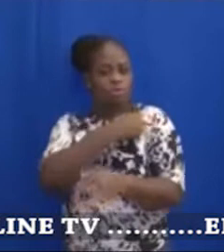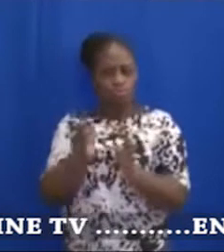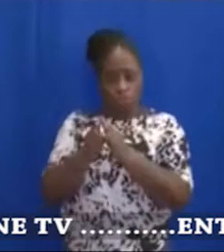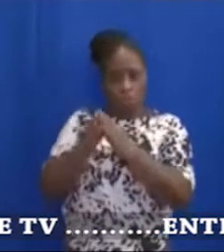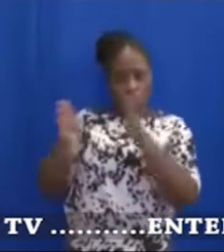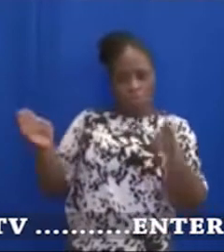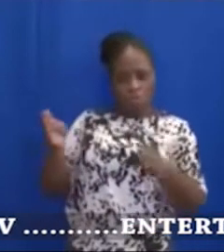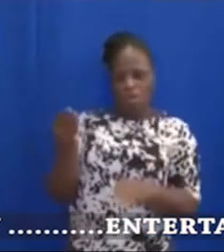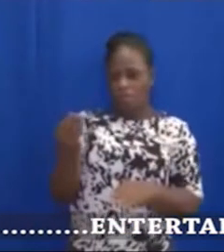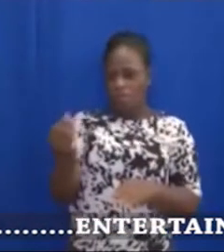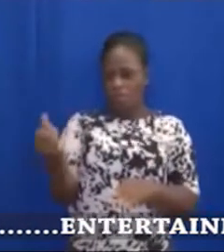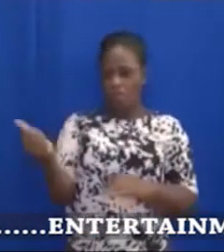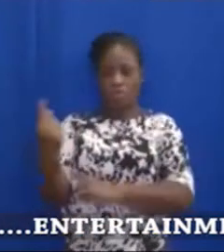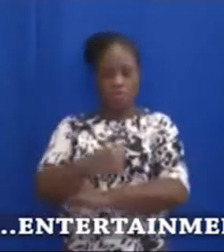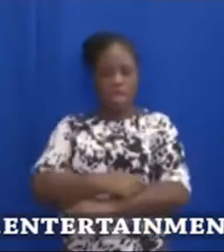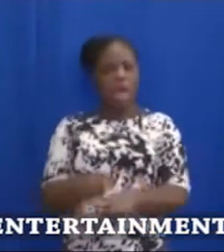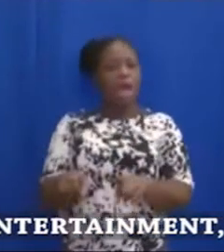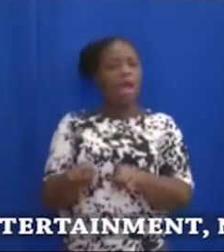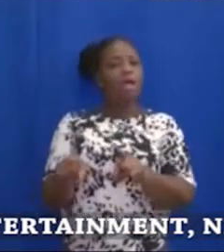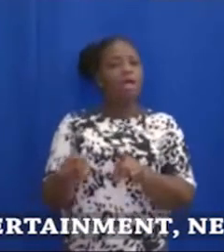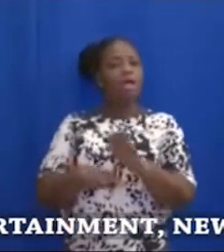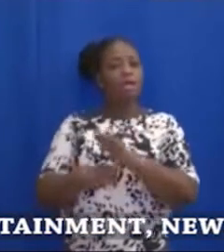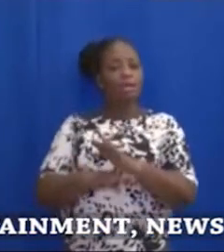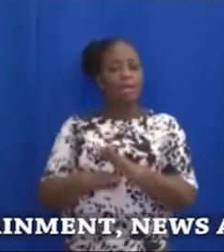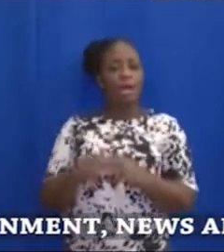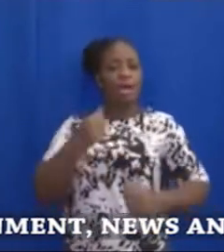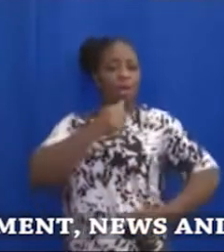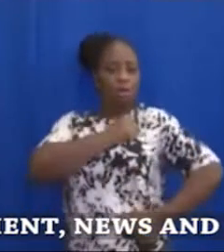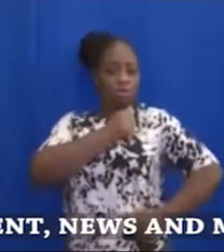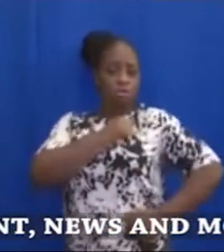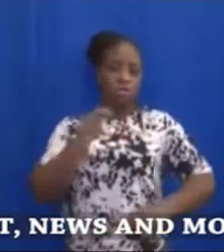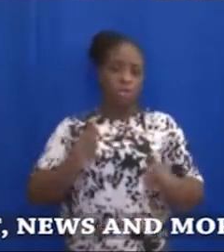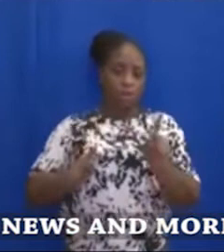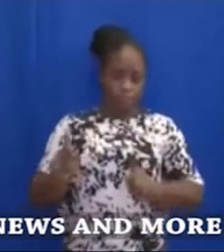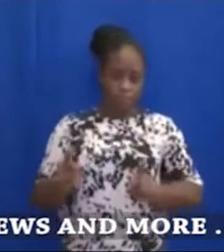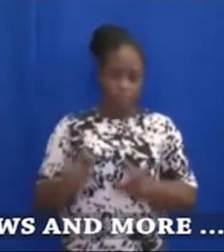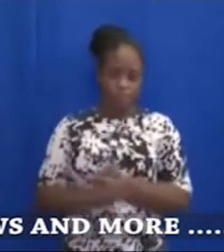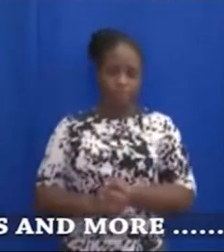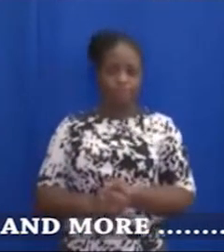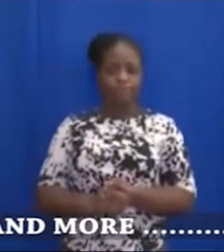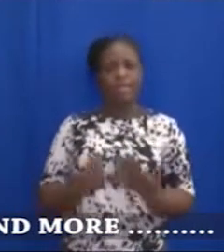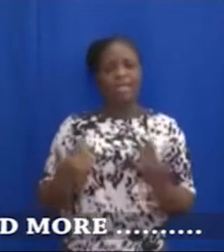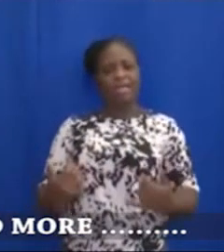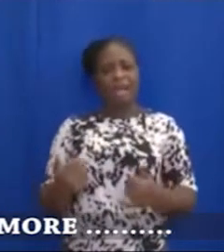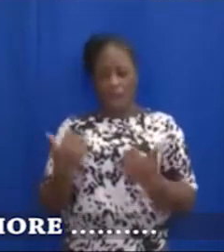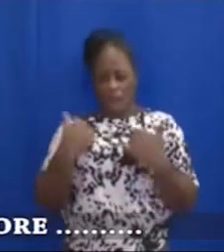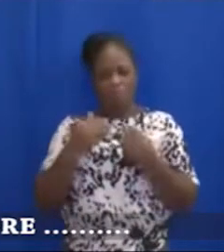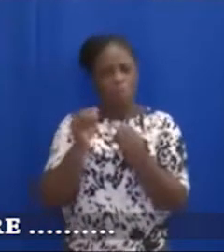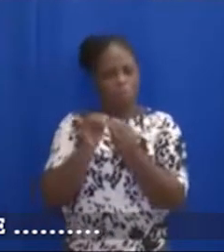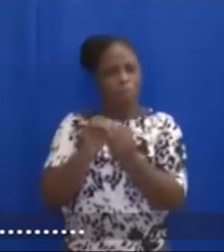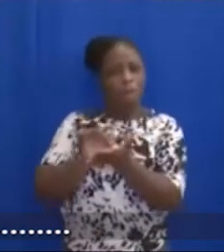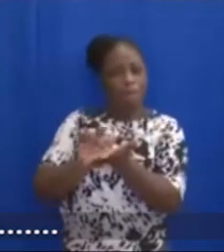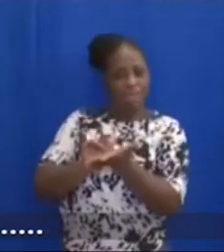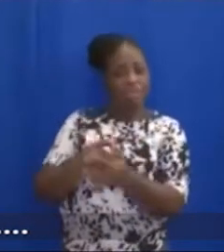management of the Ghana Health Service. The provision of adequate medicines, equipment, and